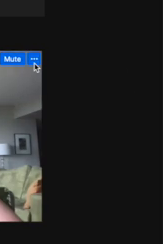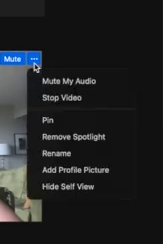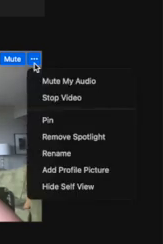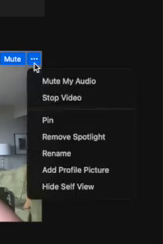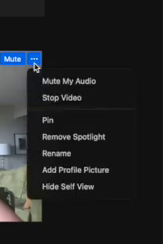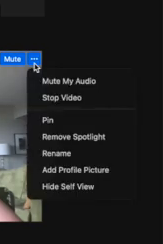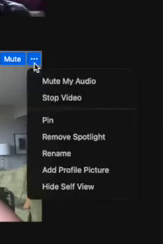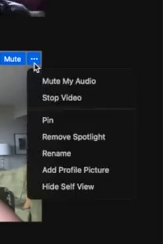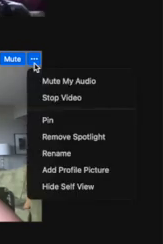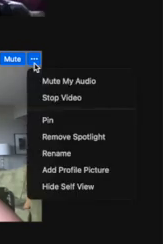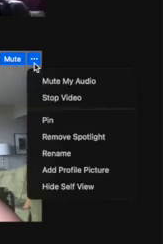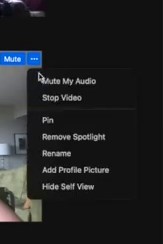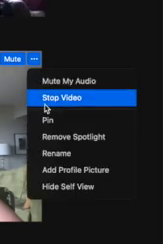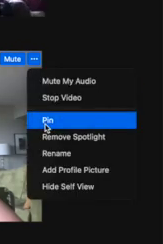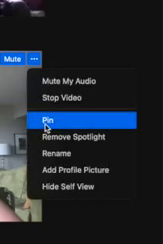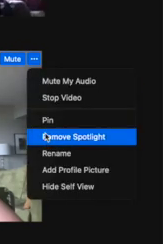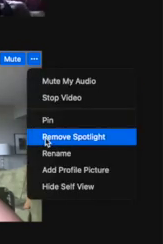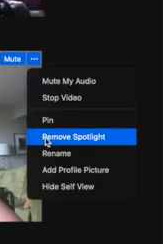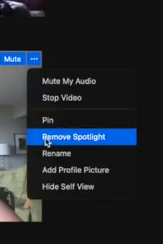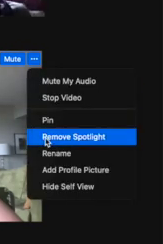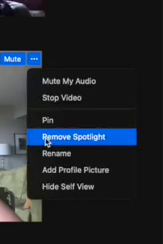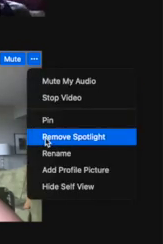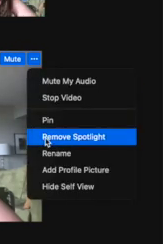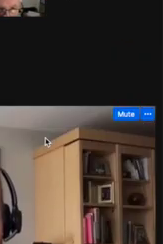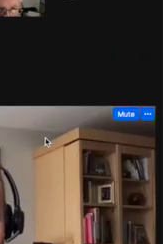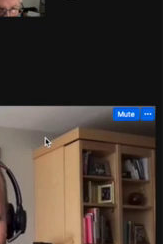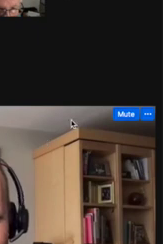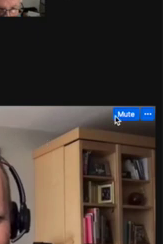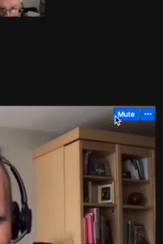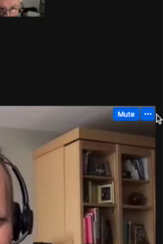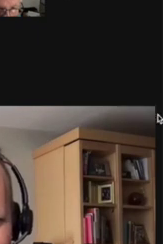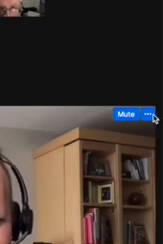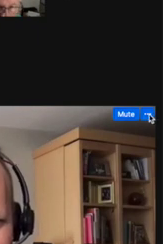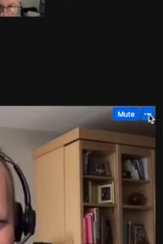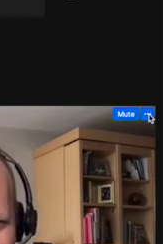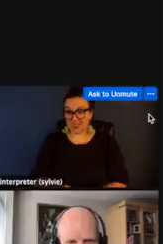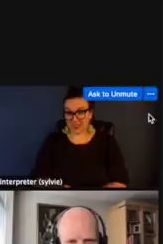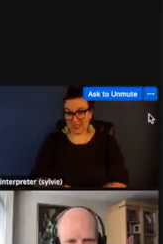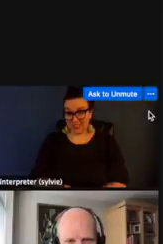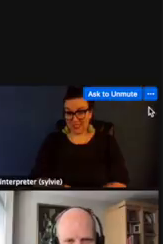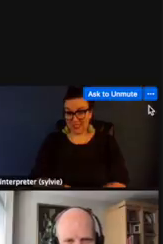now. That was great. All right. Thank our you. Last